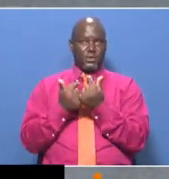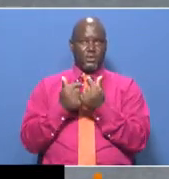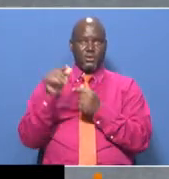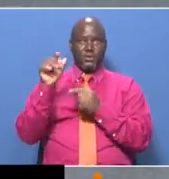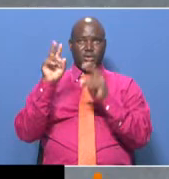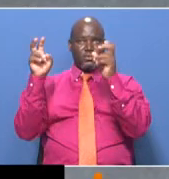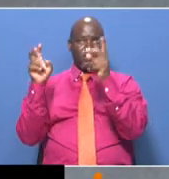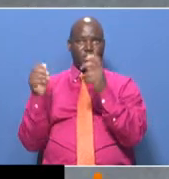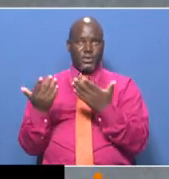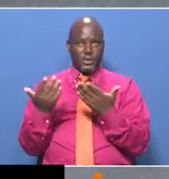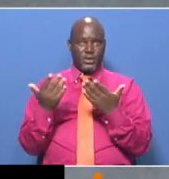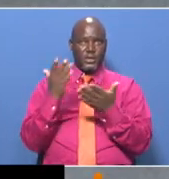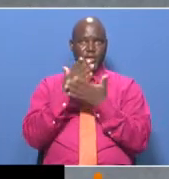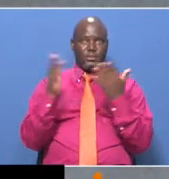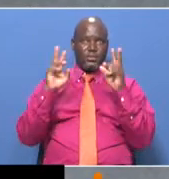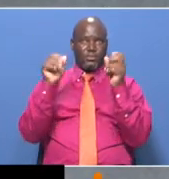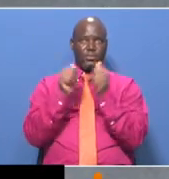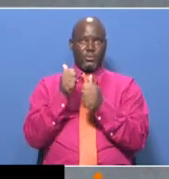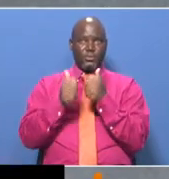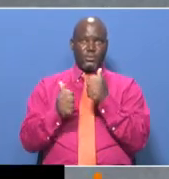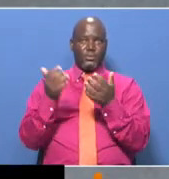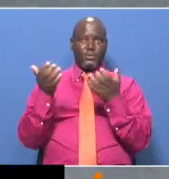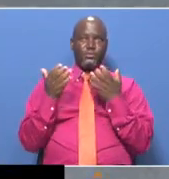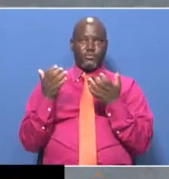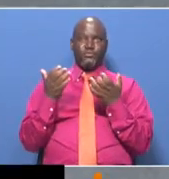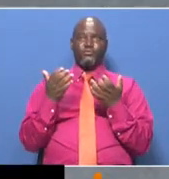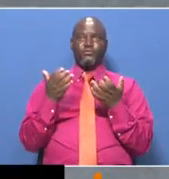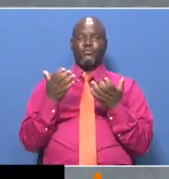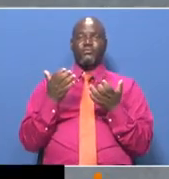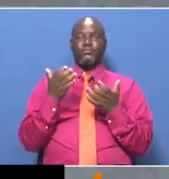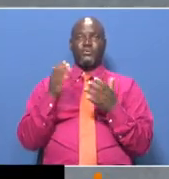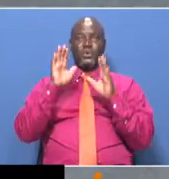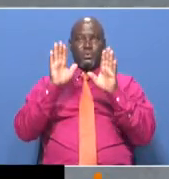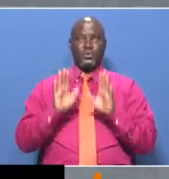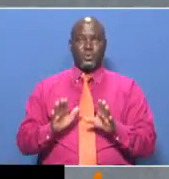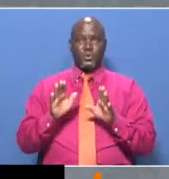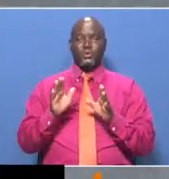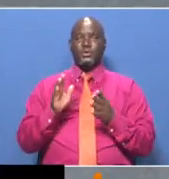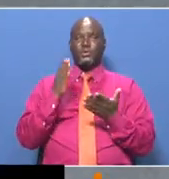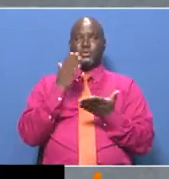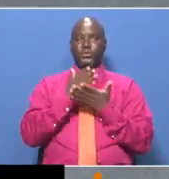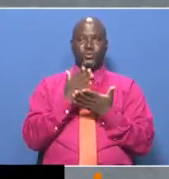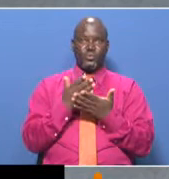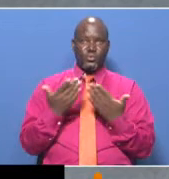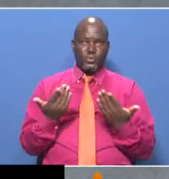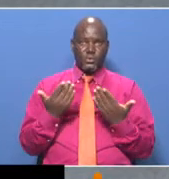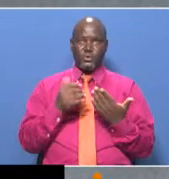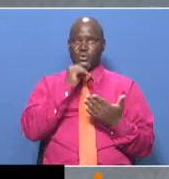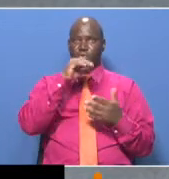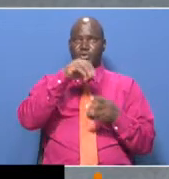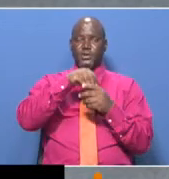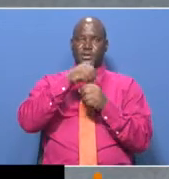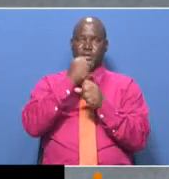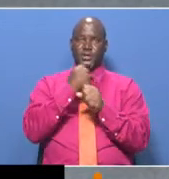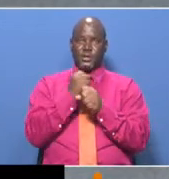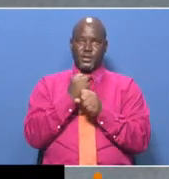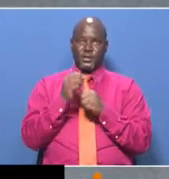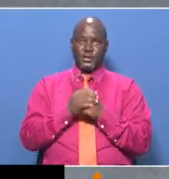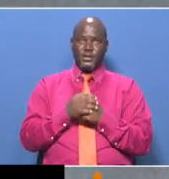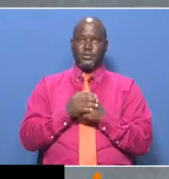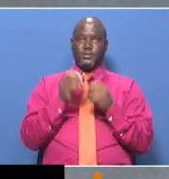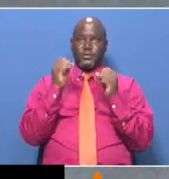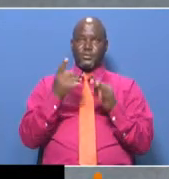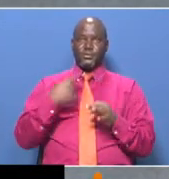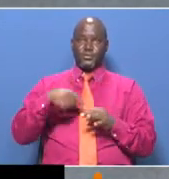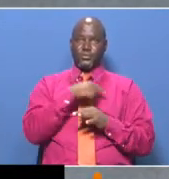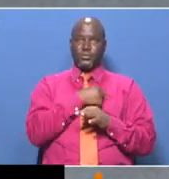selected topics. There are certain topics that public participation was necessary and it was not done. So as much as